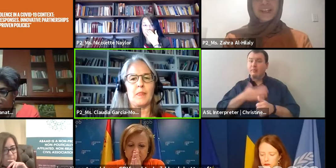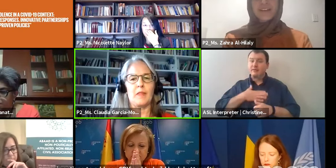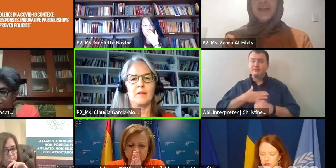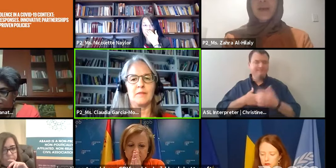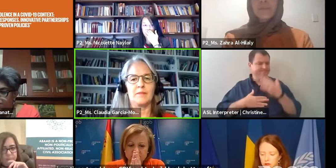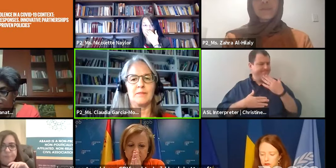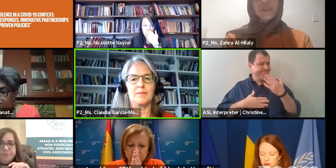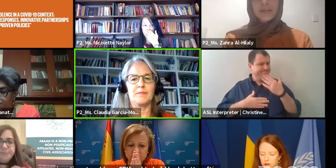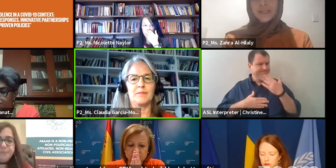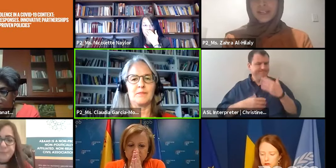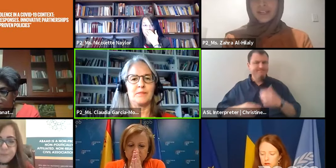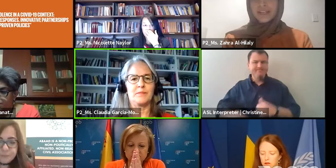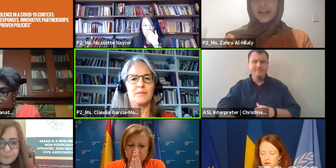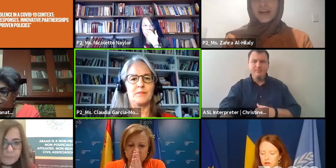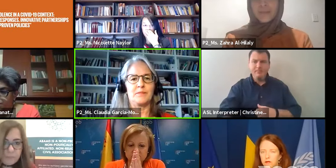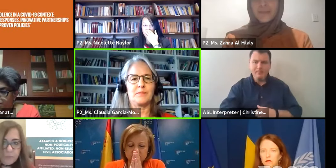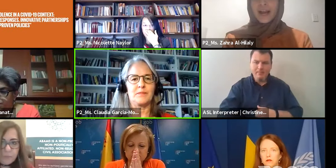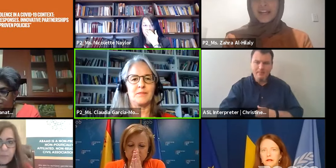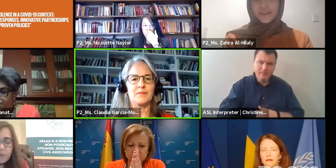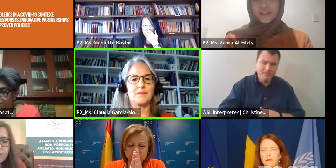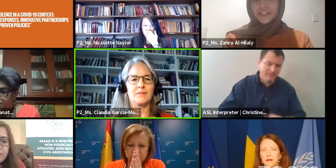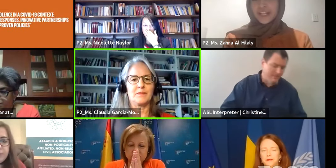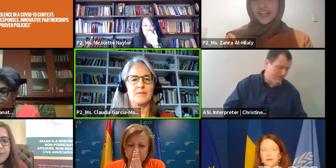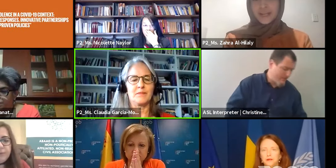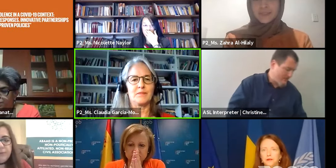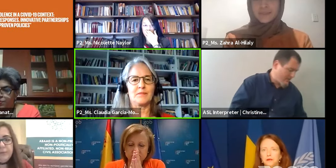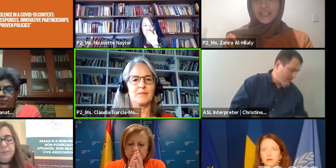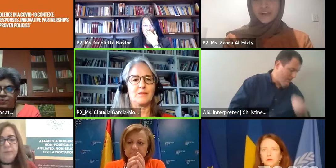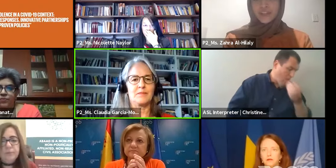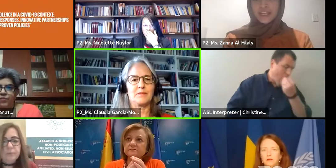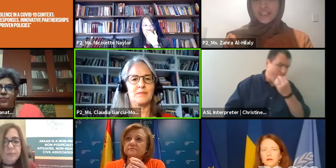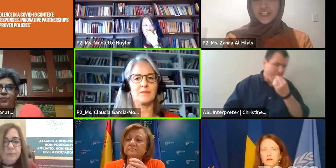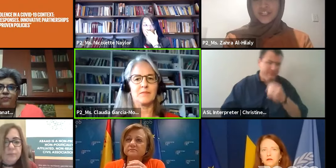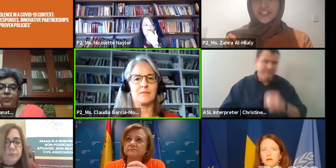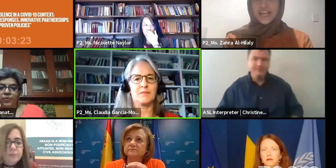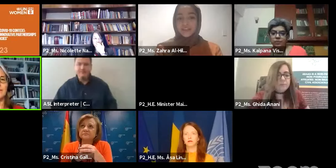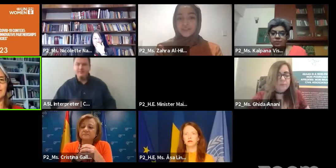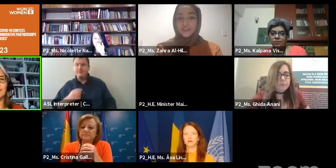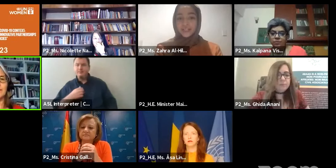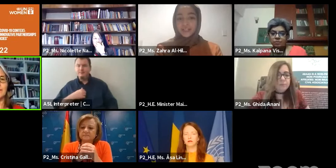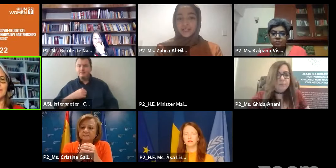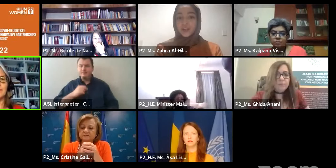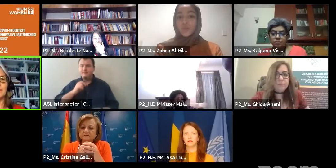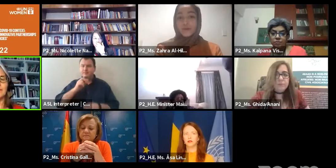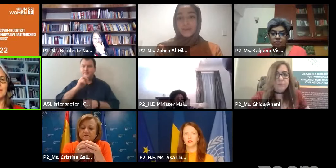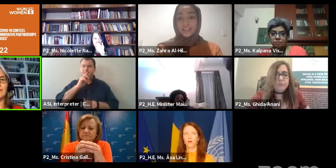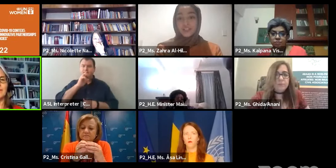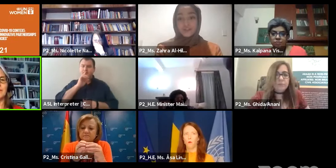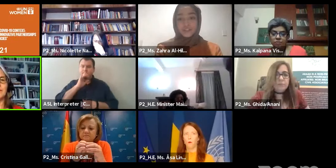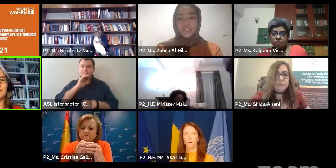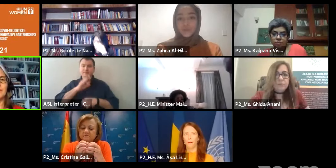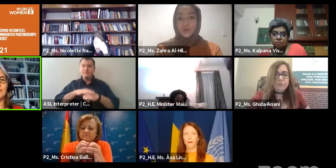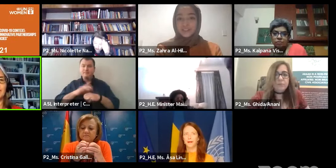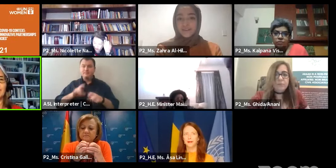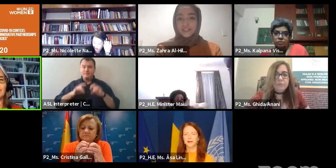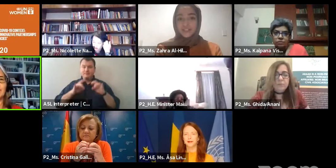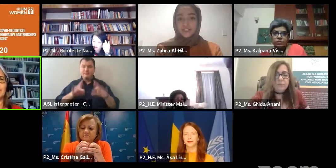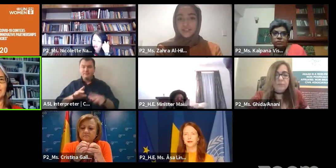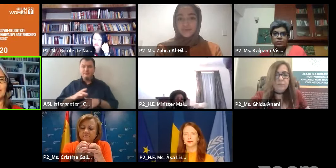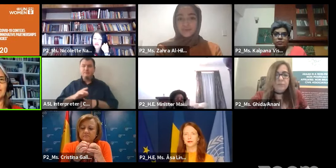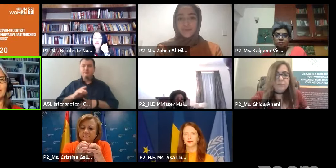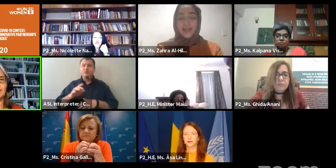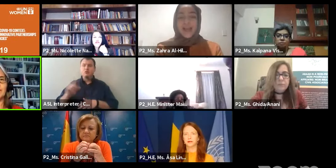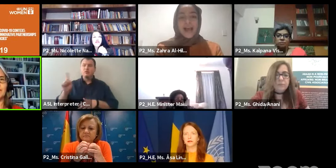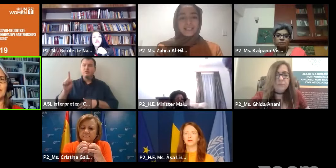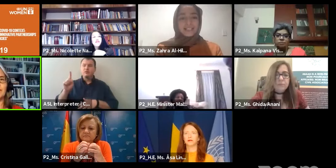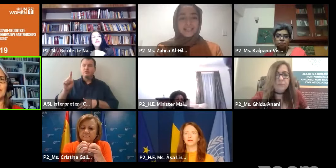much, Claudia. Before I begin, I acknowledge that I am speaking on the Indigenous land of Australia, whereby sovereignty was never